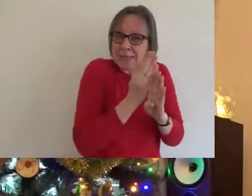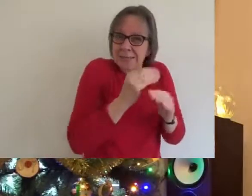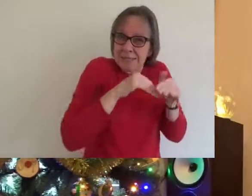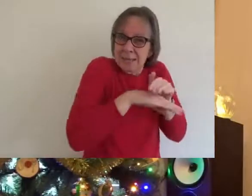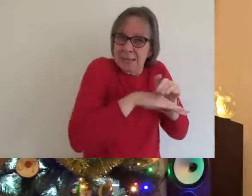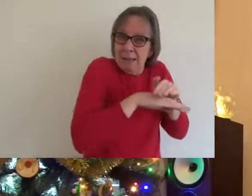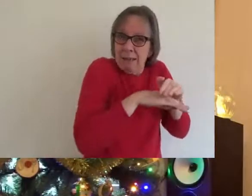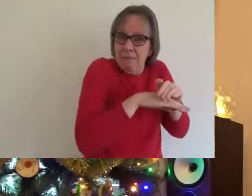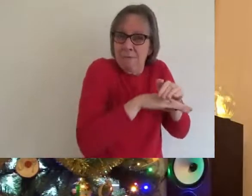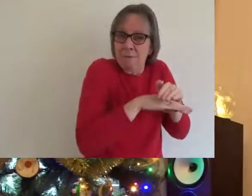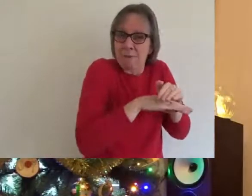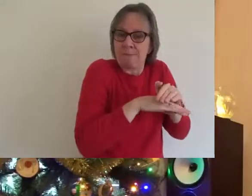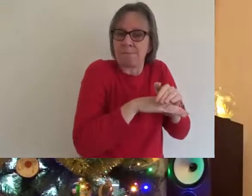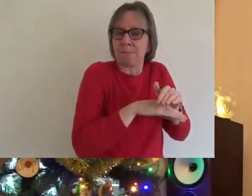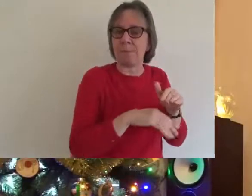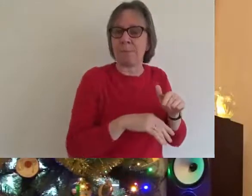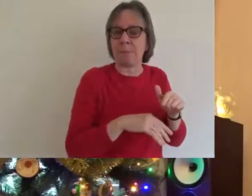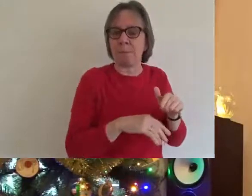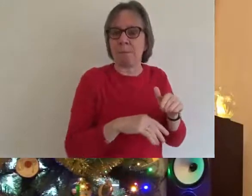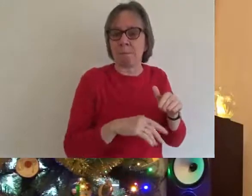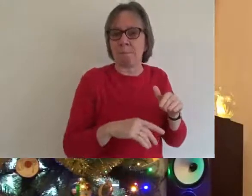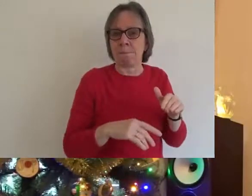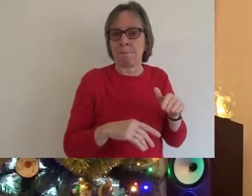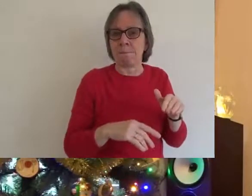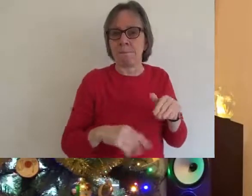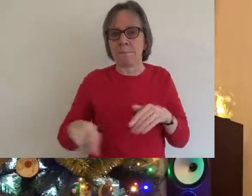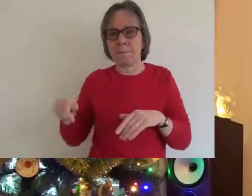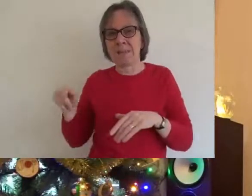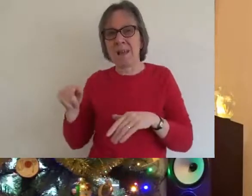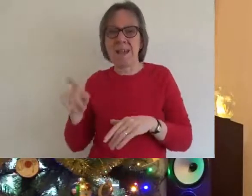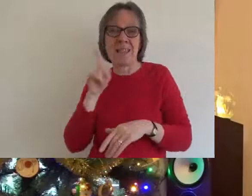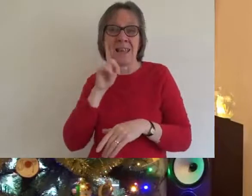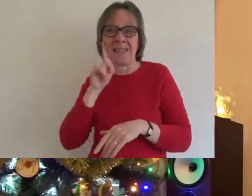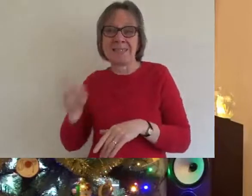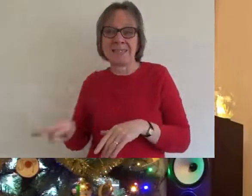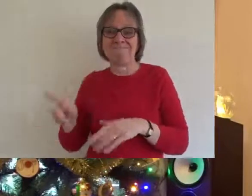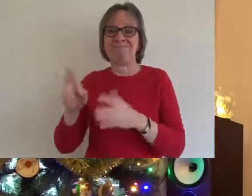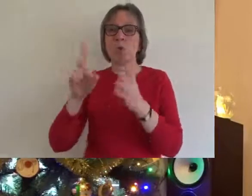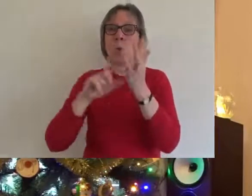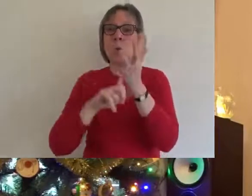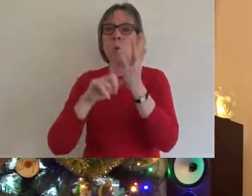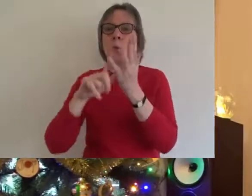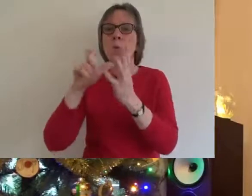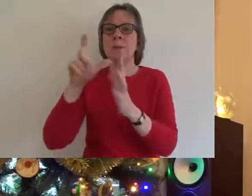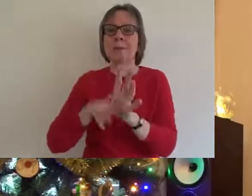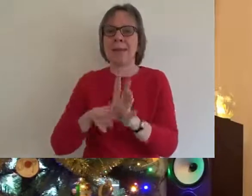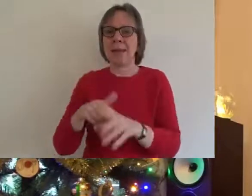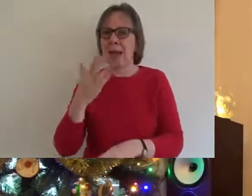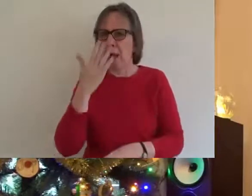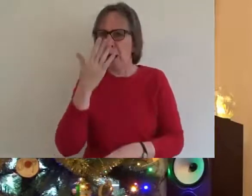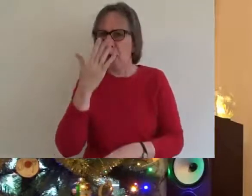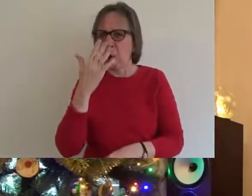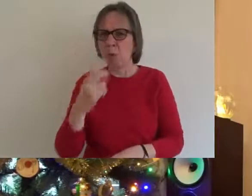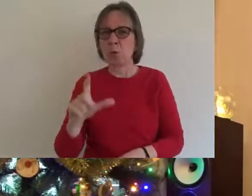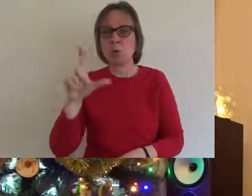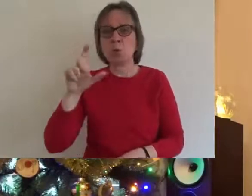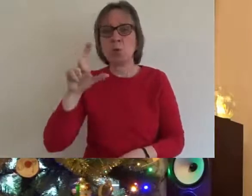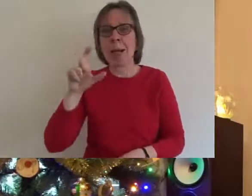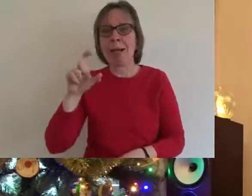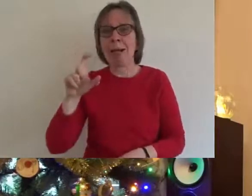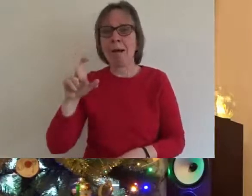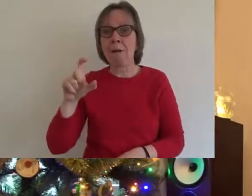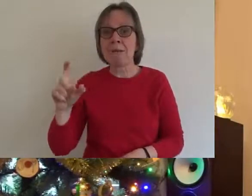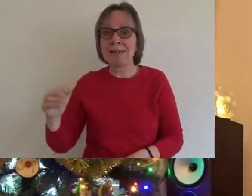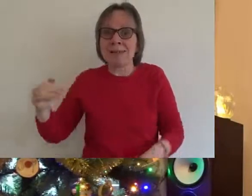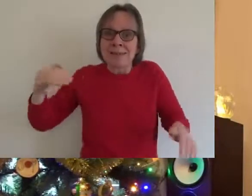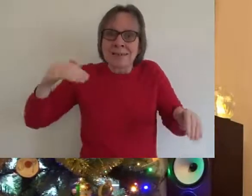Rome. And it's said that Lucy, even though she was only young, she was only 12 years old, she went